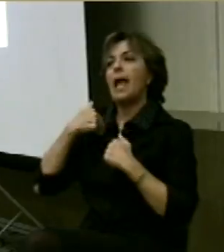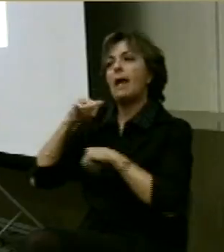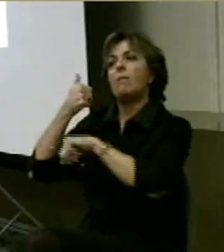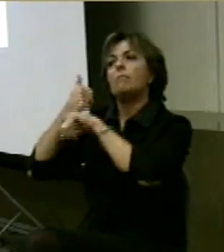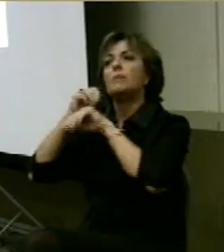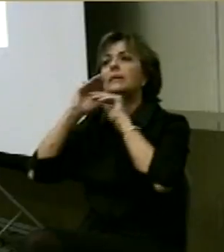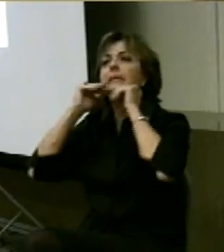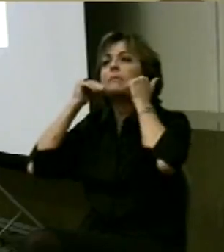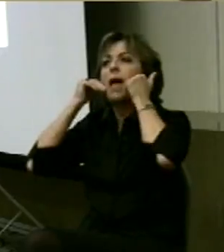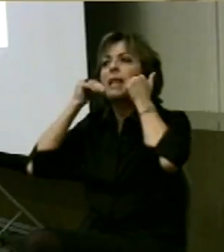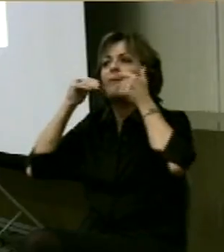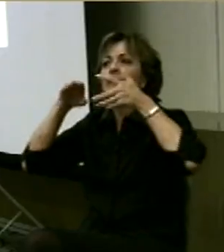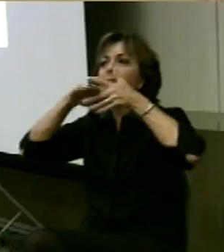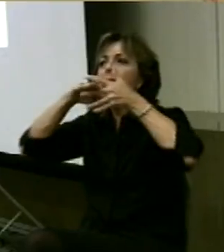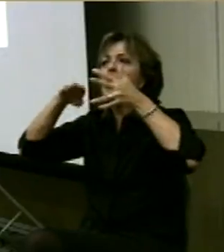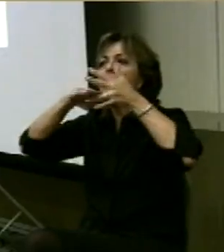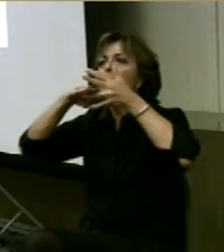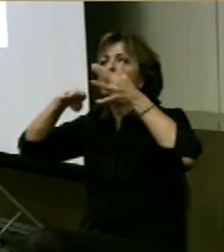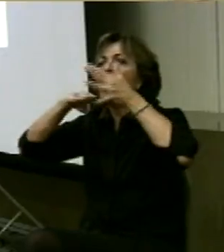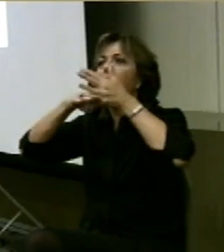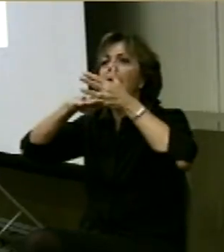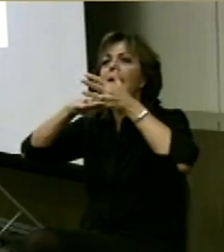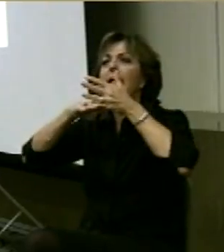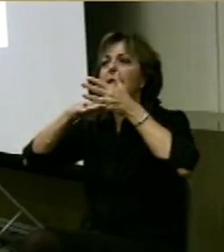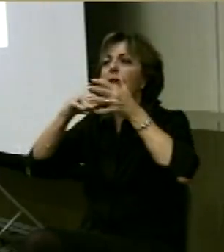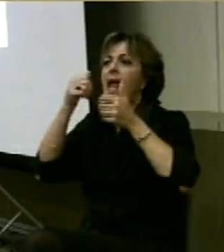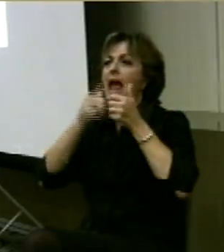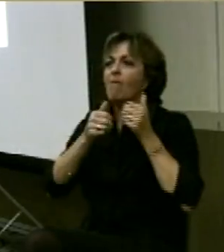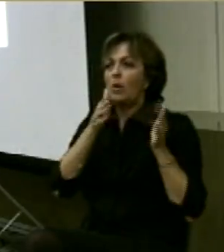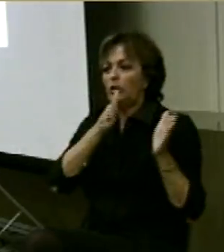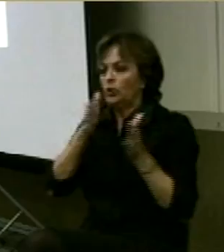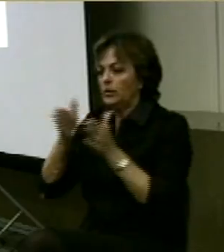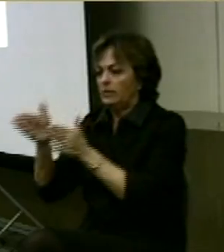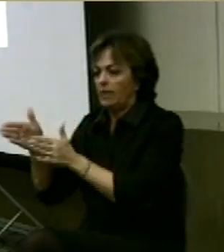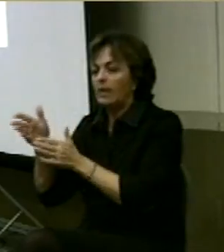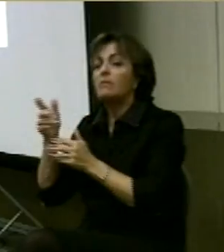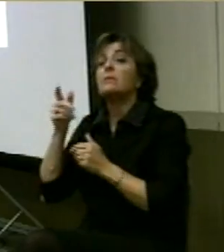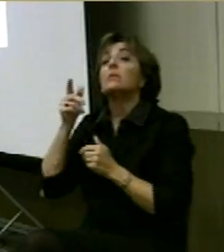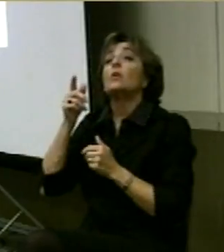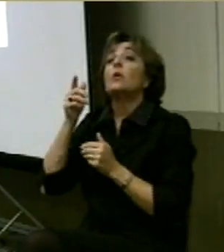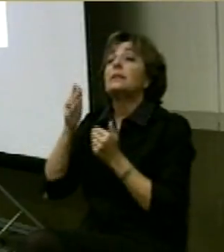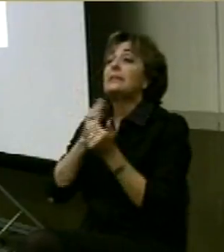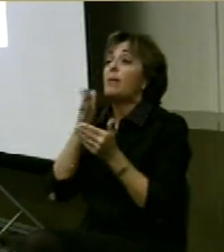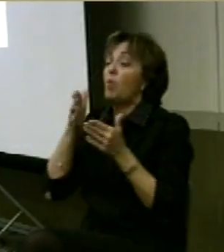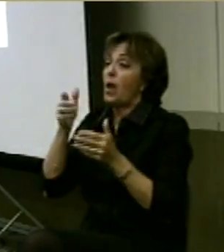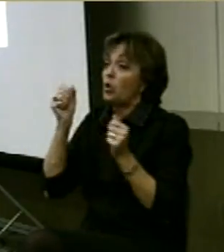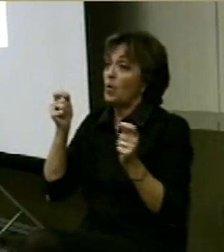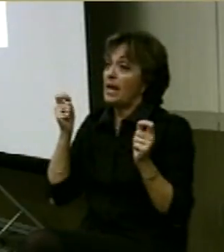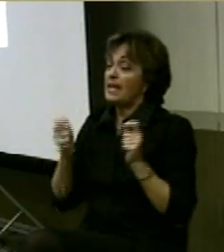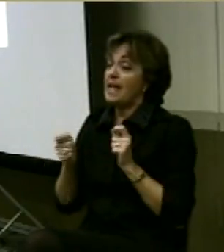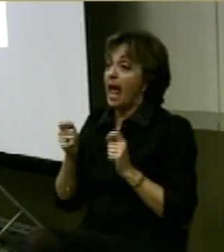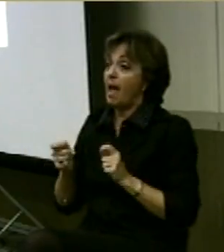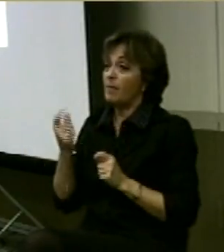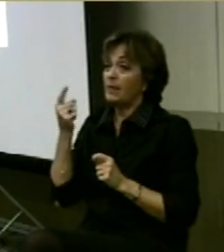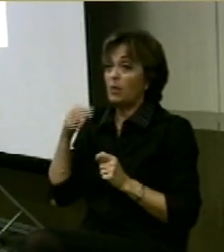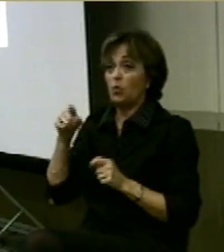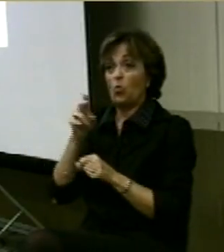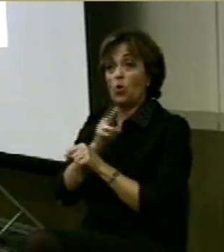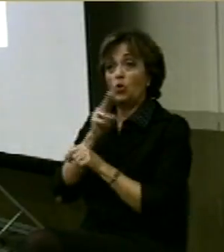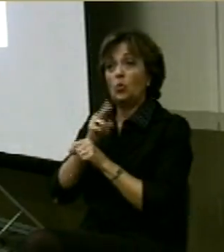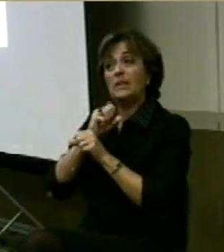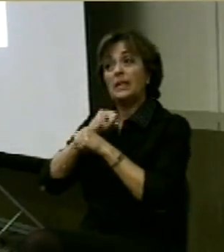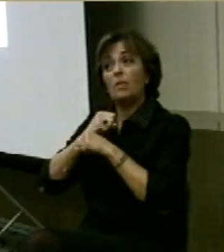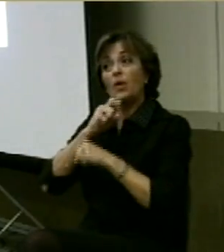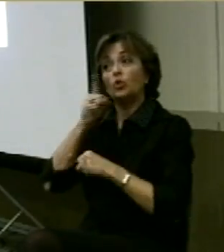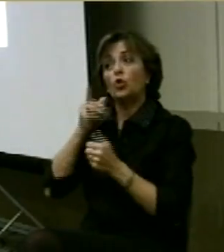in between each of those chunks of time. So again, like a really simple way that you can adapt something that you're already using to make sure